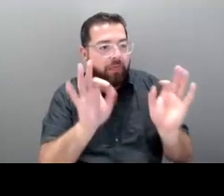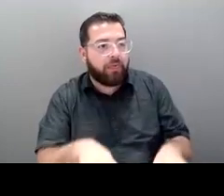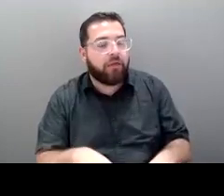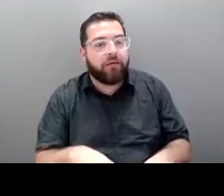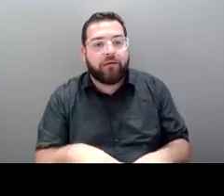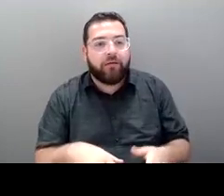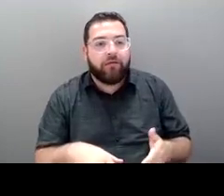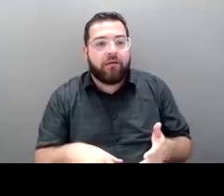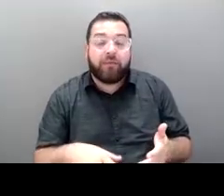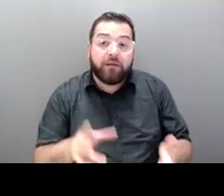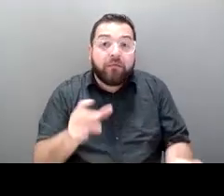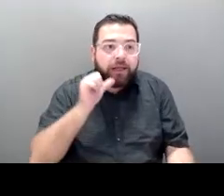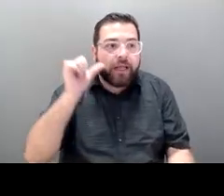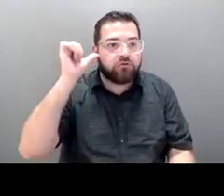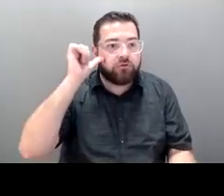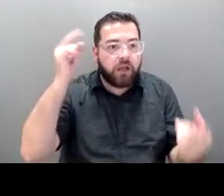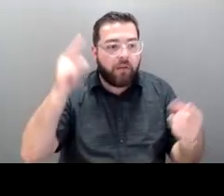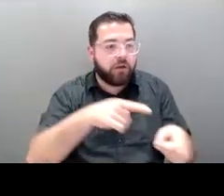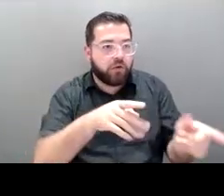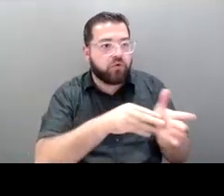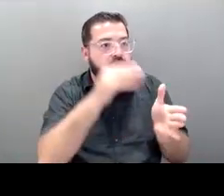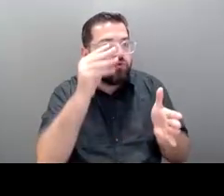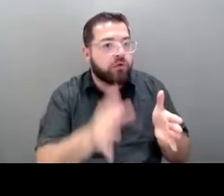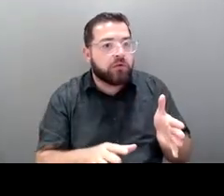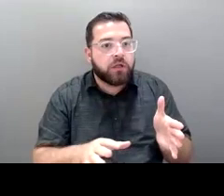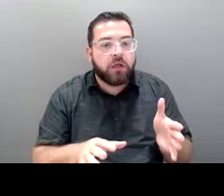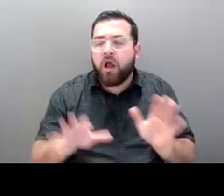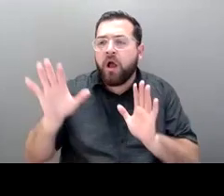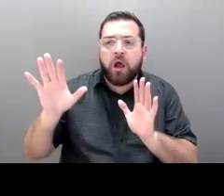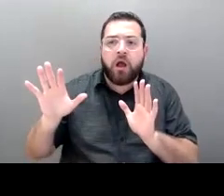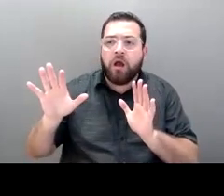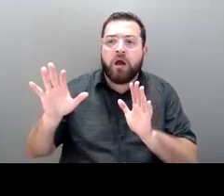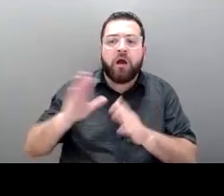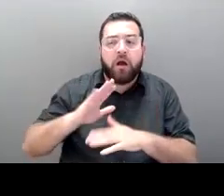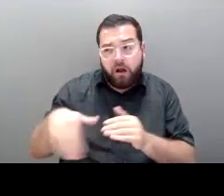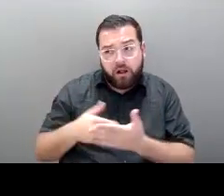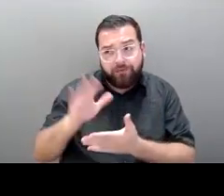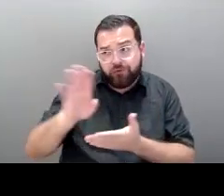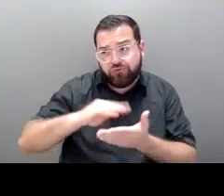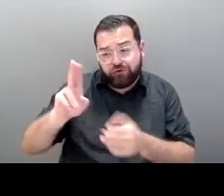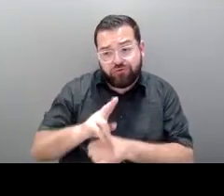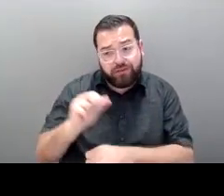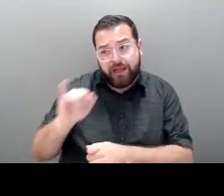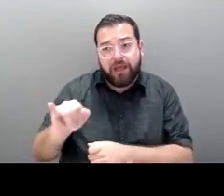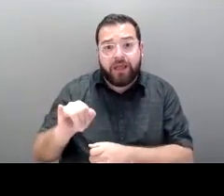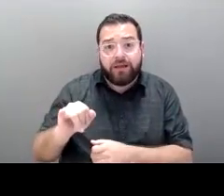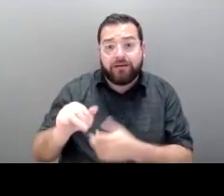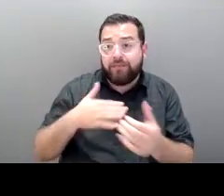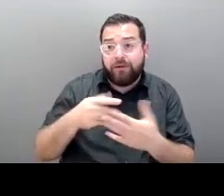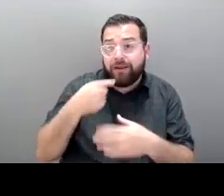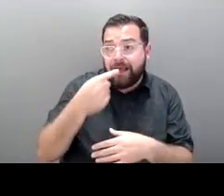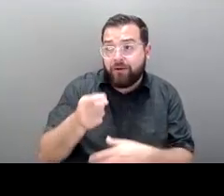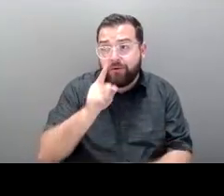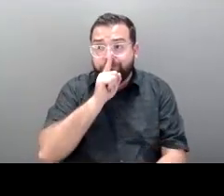mean, even yesterday, these students were like, all of your students are using it, whether they tell you or